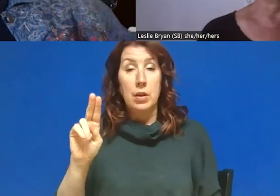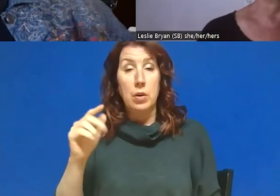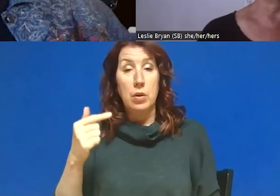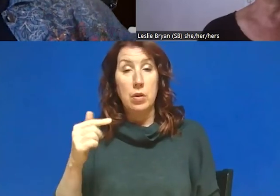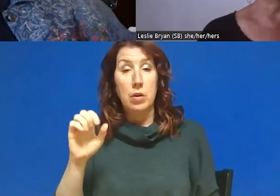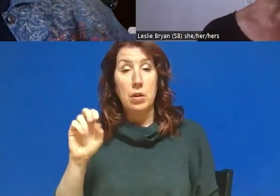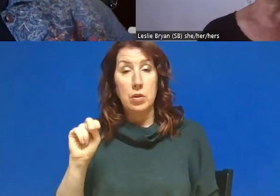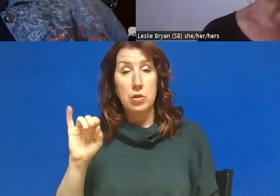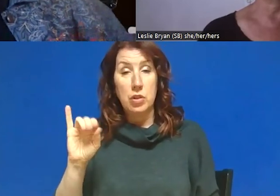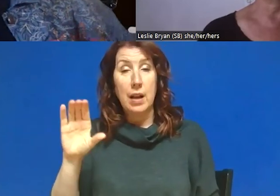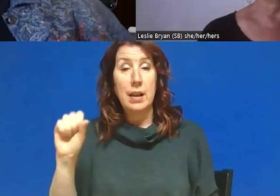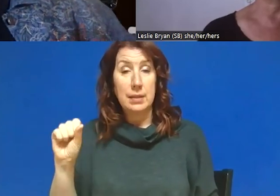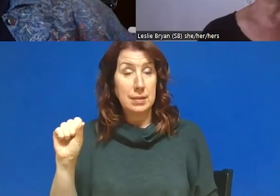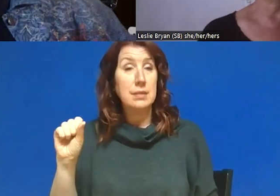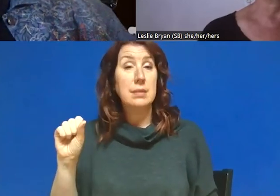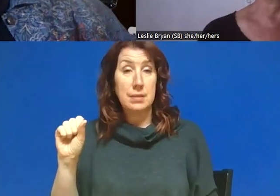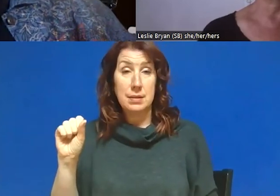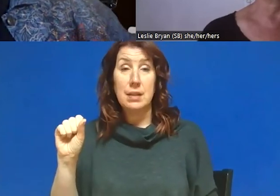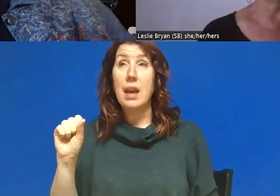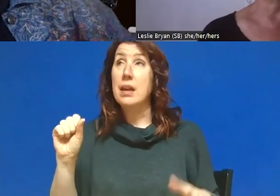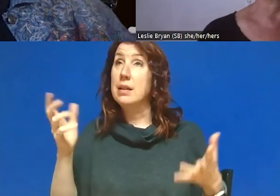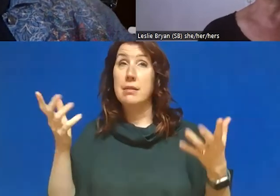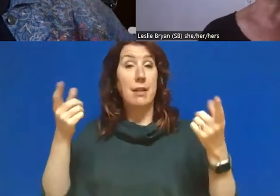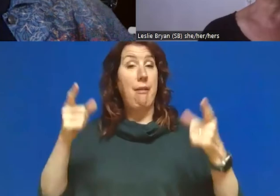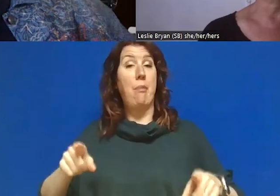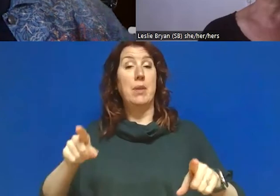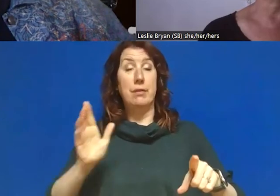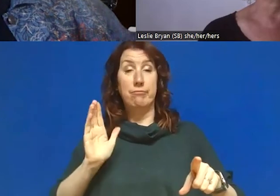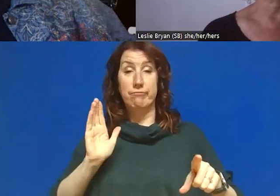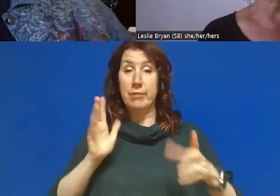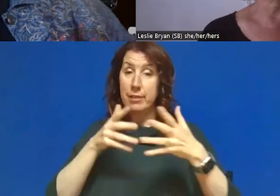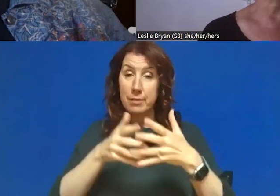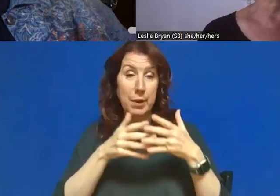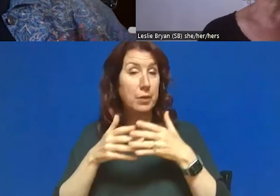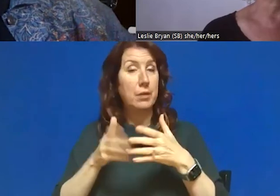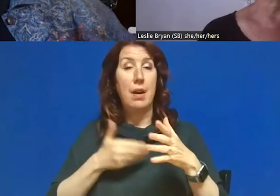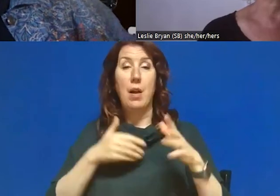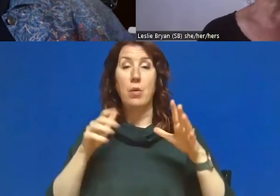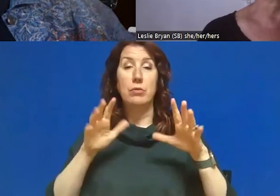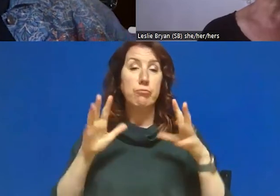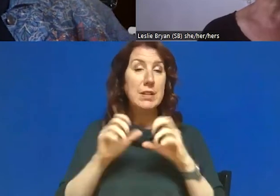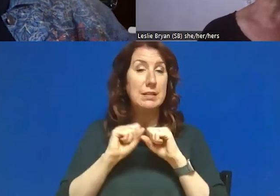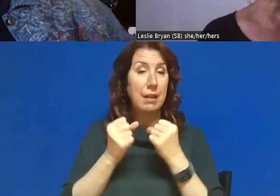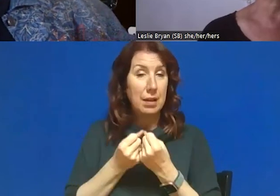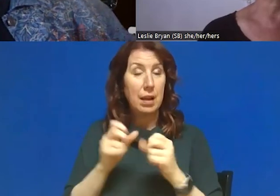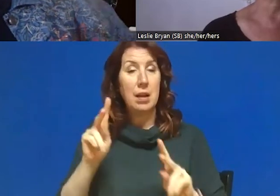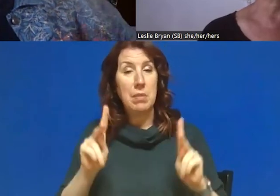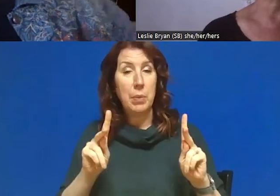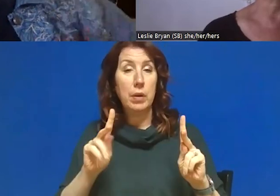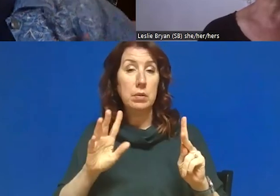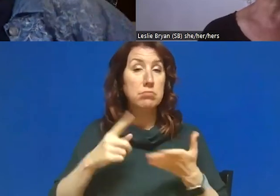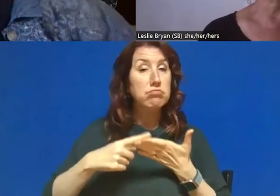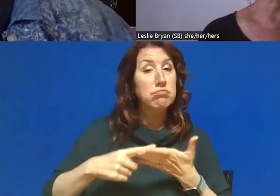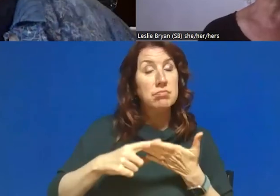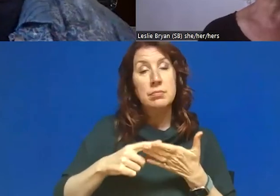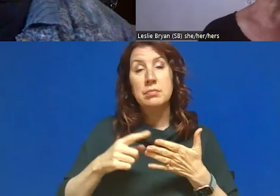unfortunately, is extremely prevalent in our society. And people debate the value of our lives every single day, but in the crisis, that's not